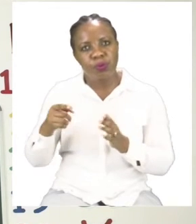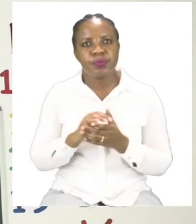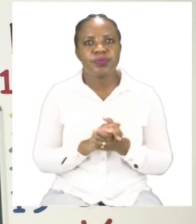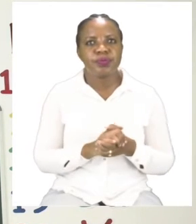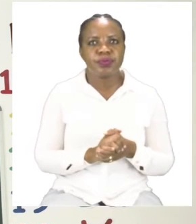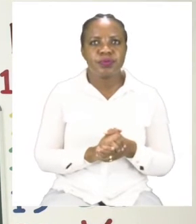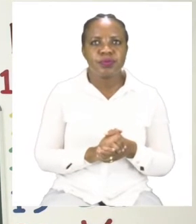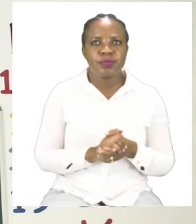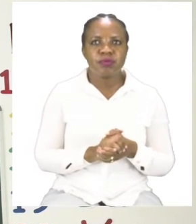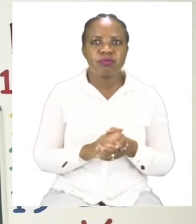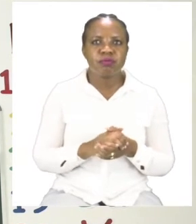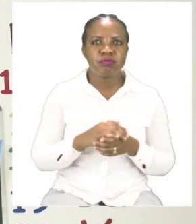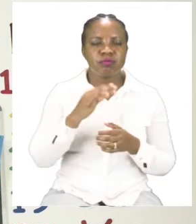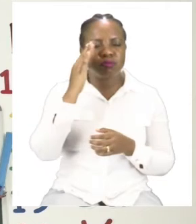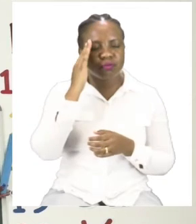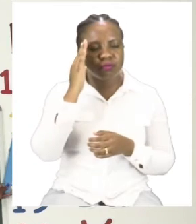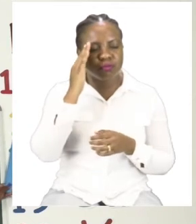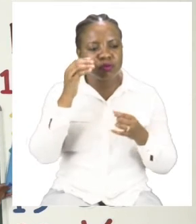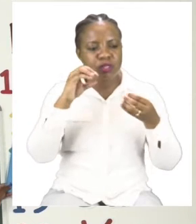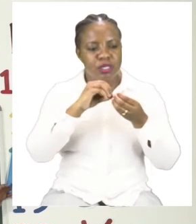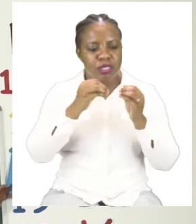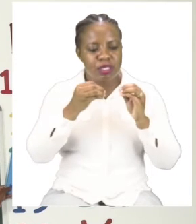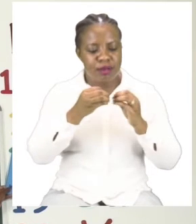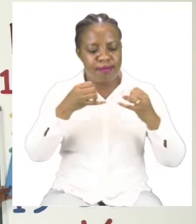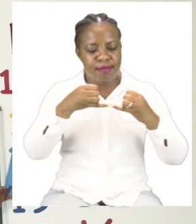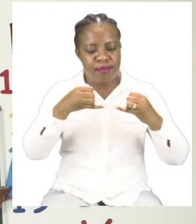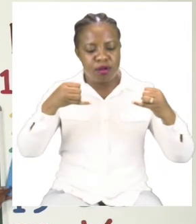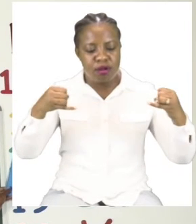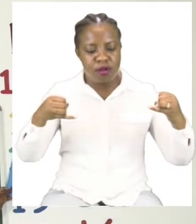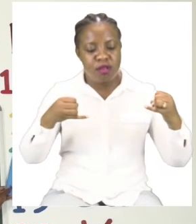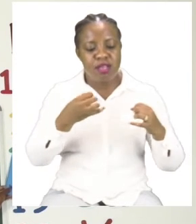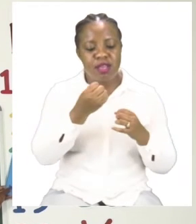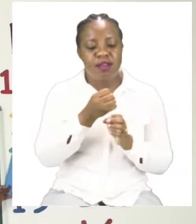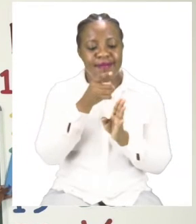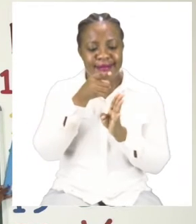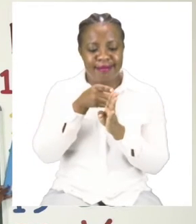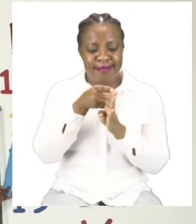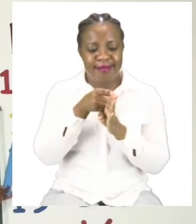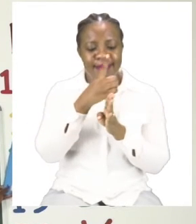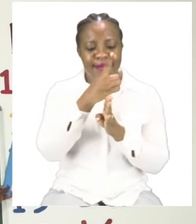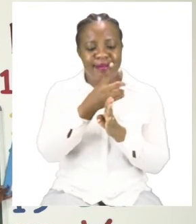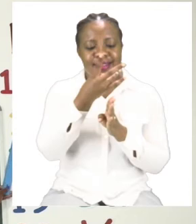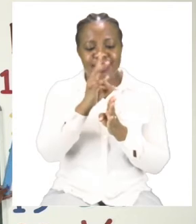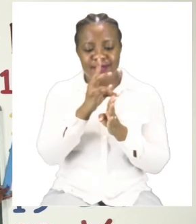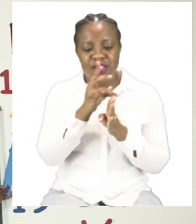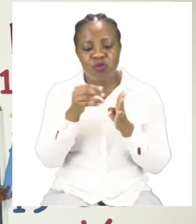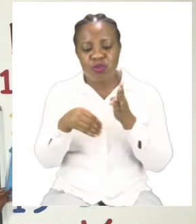number 17. And we're going to add 2. Are you ready? Let's go.